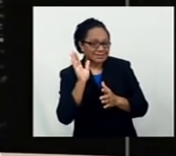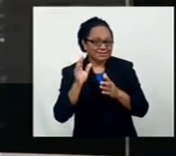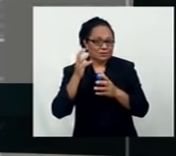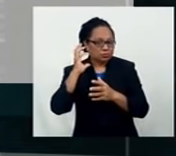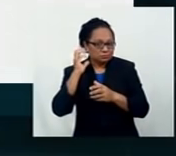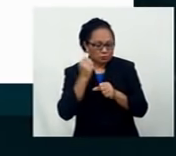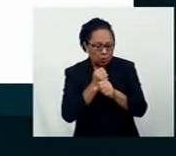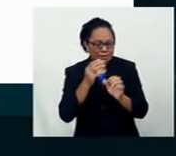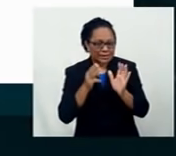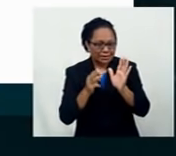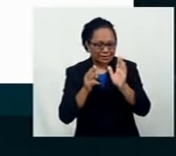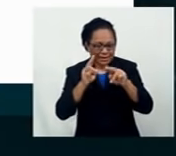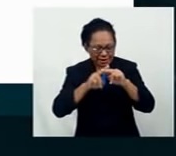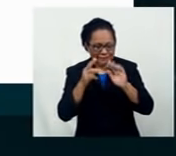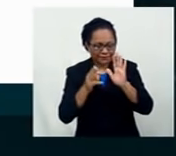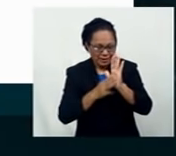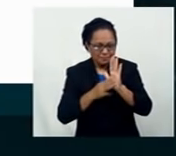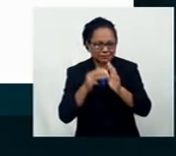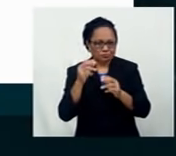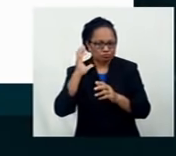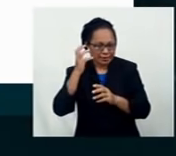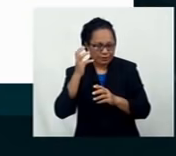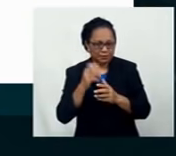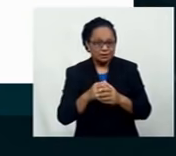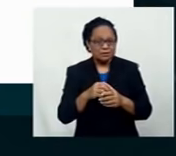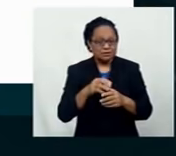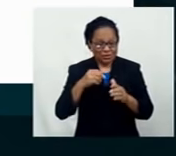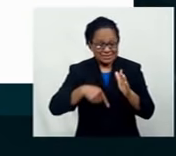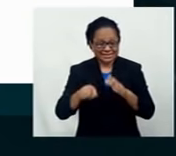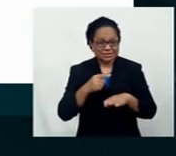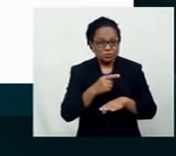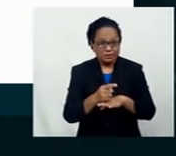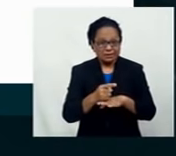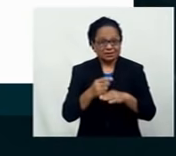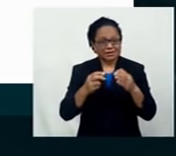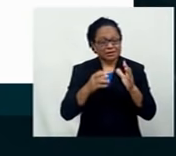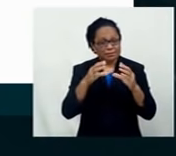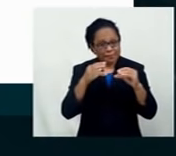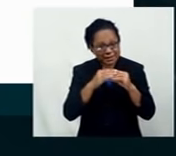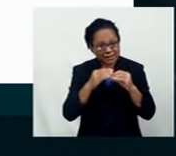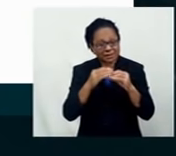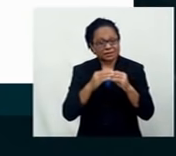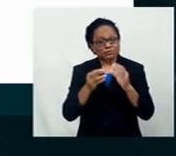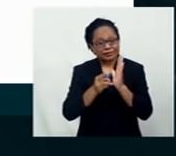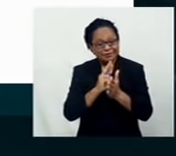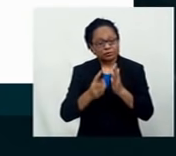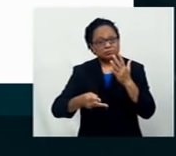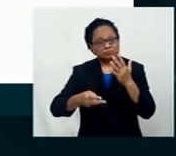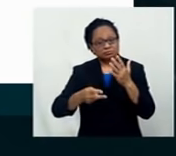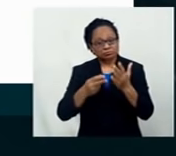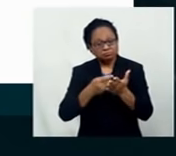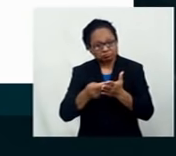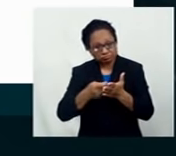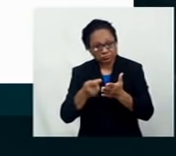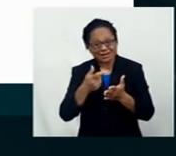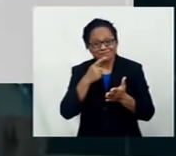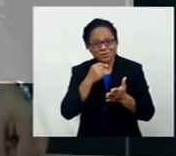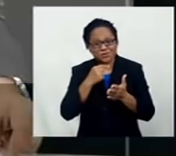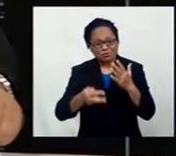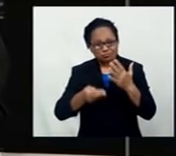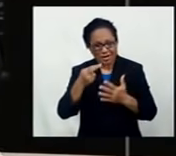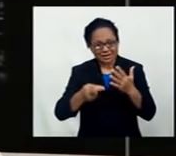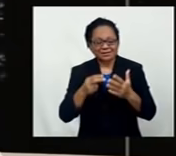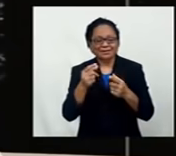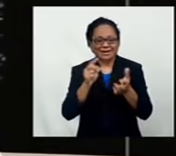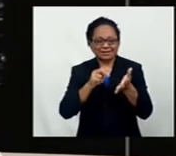question, this week we are asking, should commercial banks relook at lending rates? Visit our FBC News website to take part and send